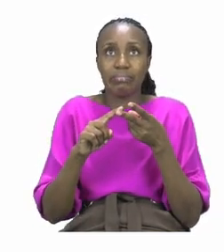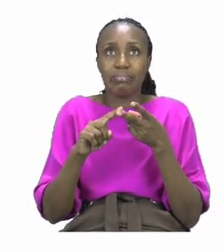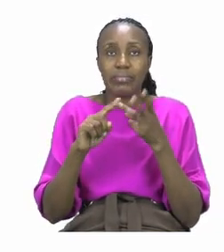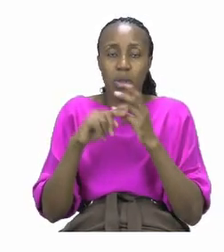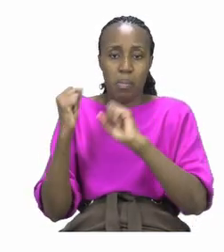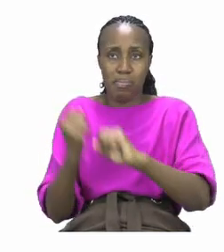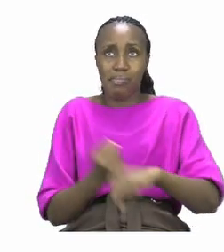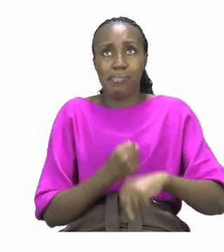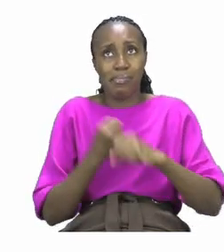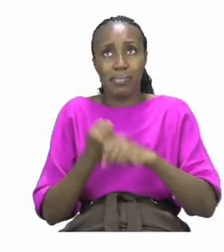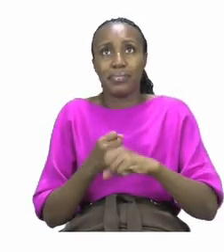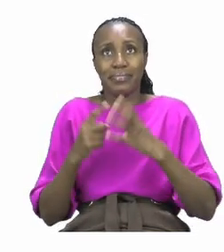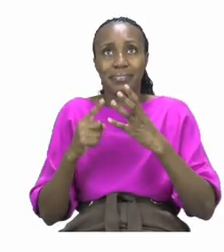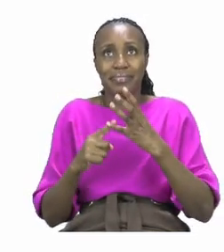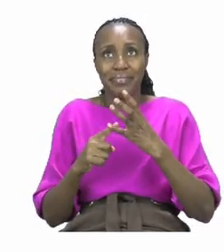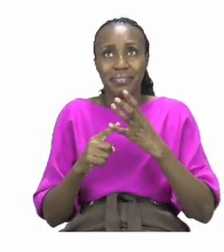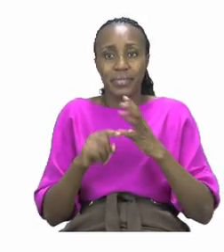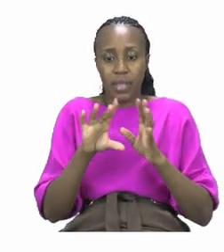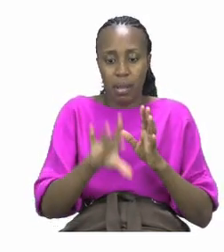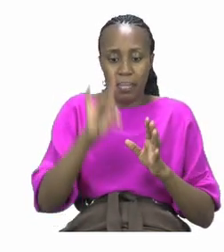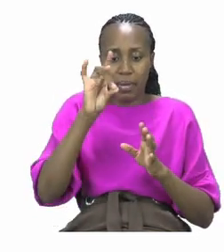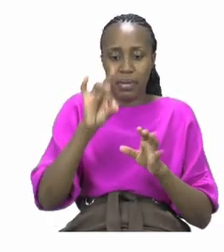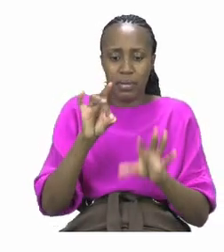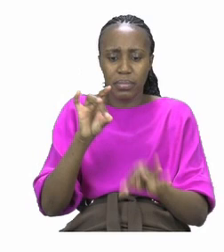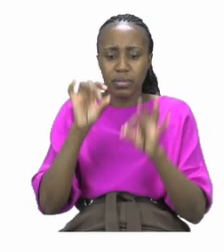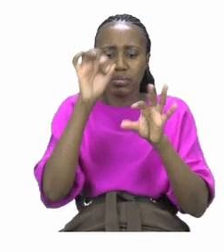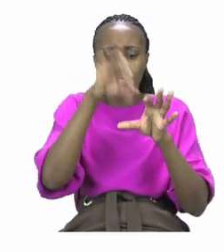sweep, and pick up.